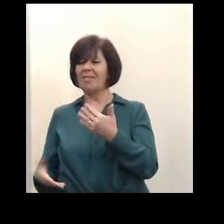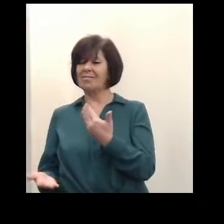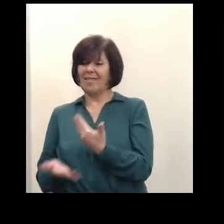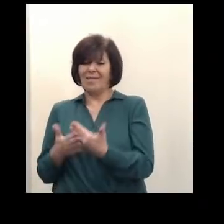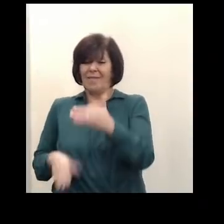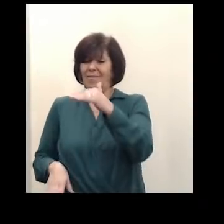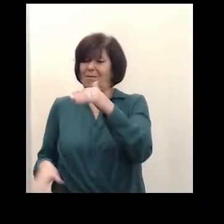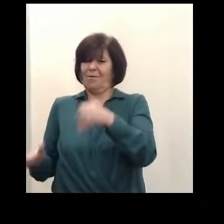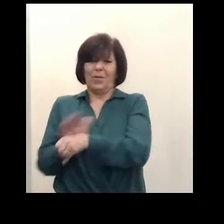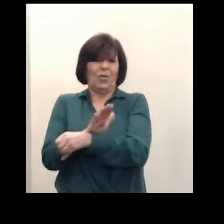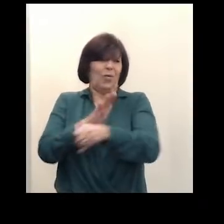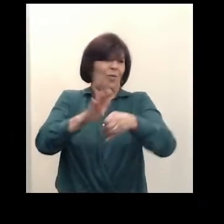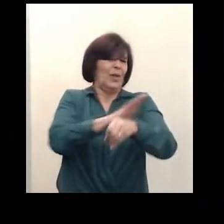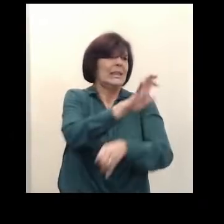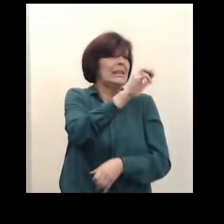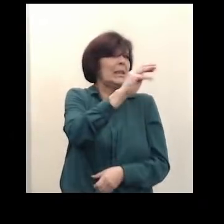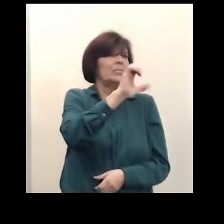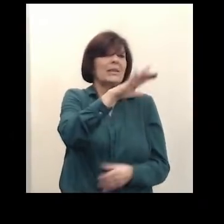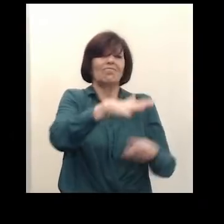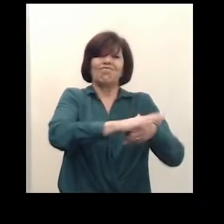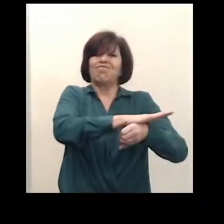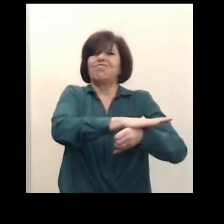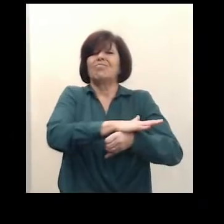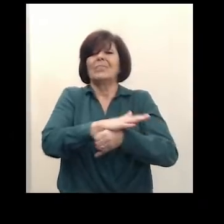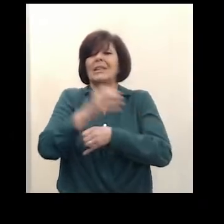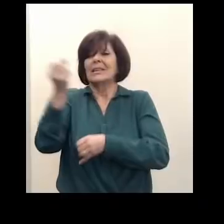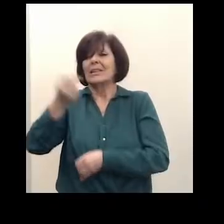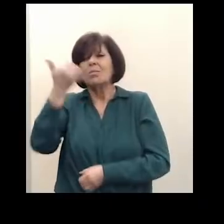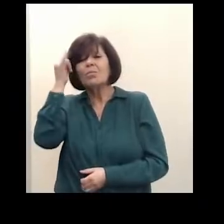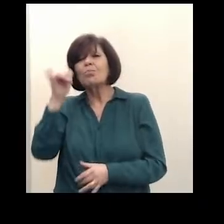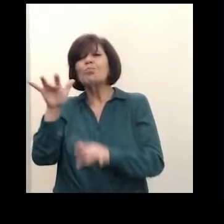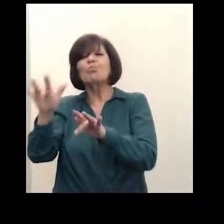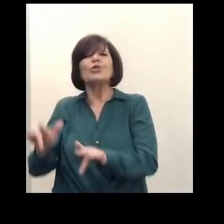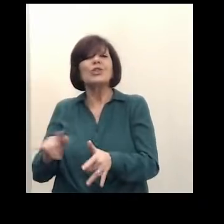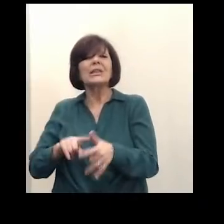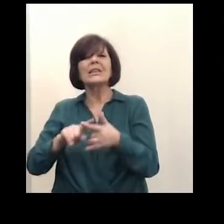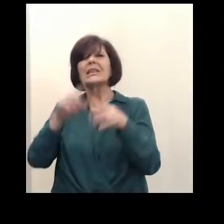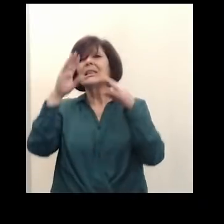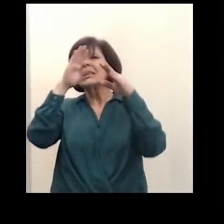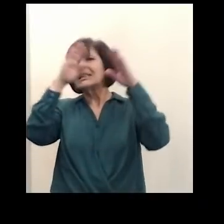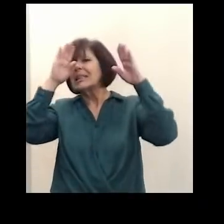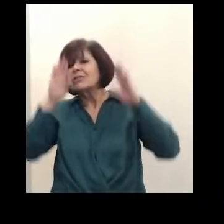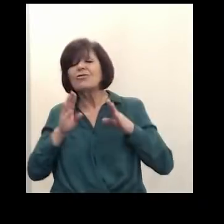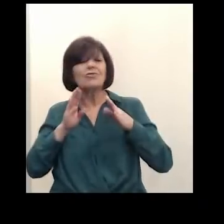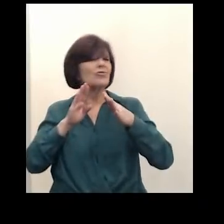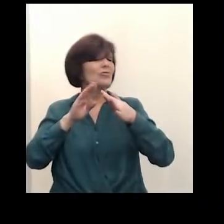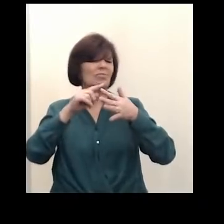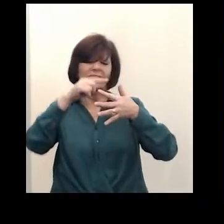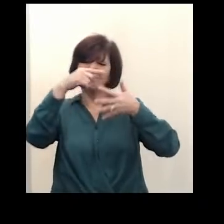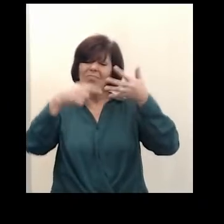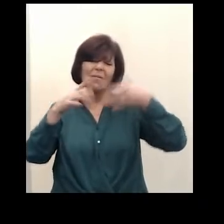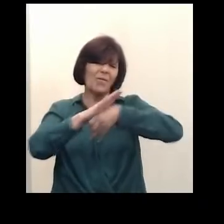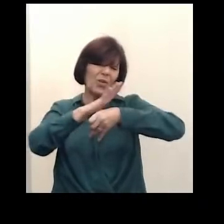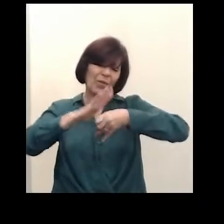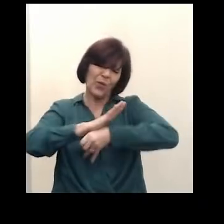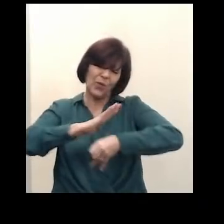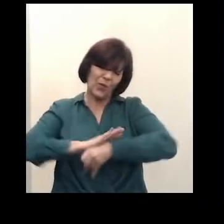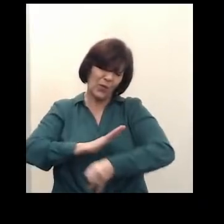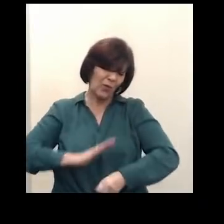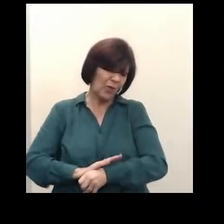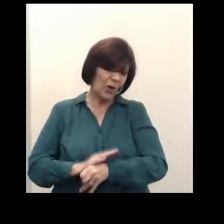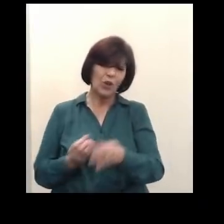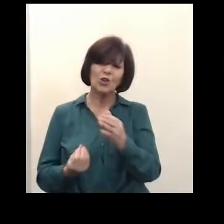full capacity. I believe South Buffalo Mercy, Sisters Charity Hospital's at full capacity. Bertram Chafee Hospital in